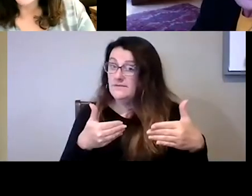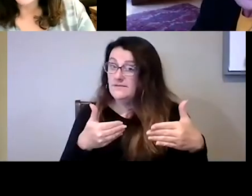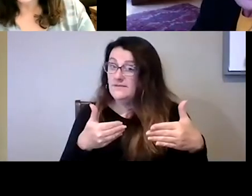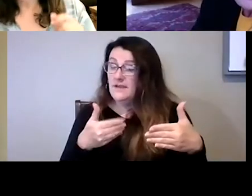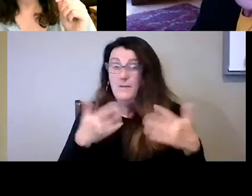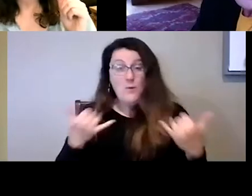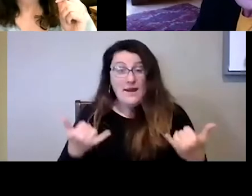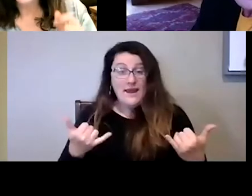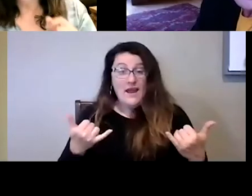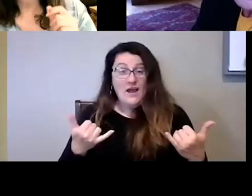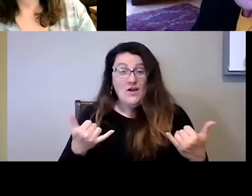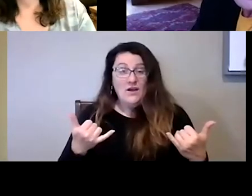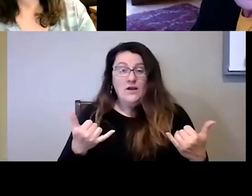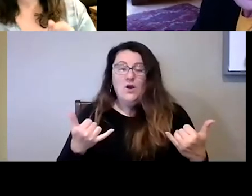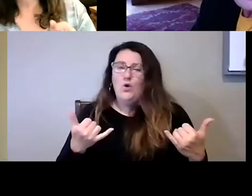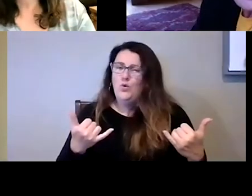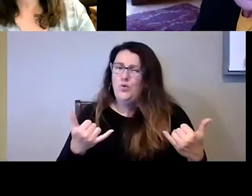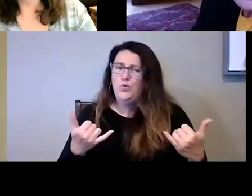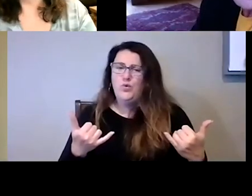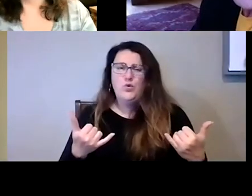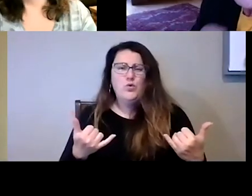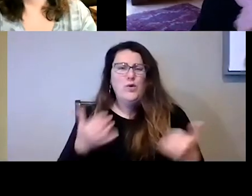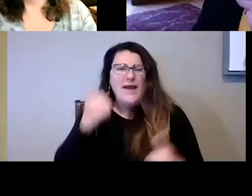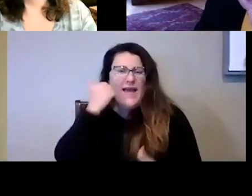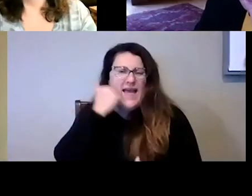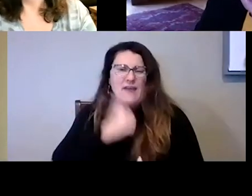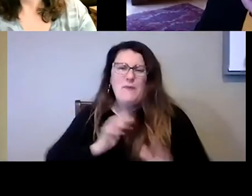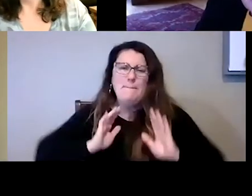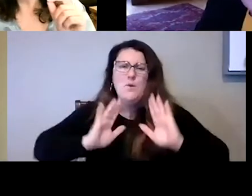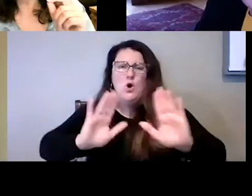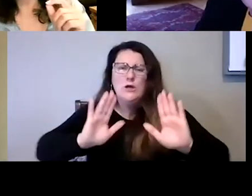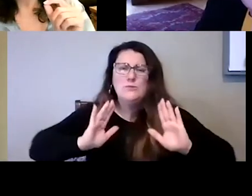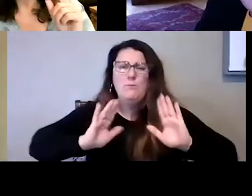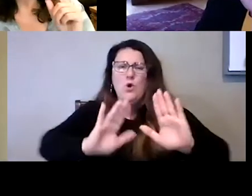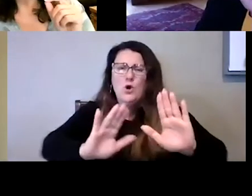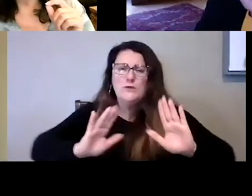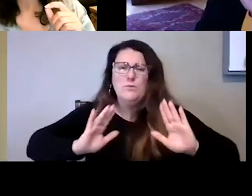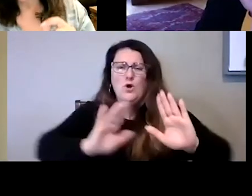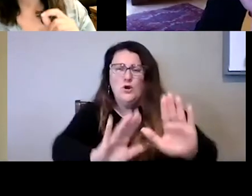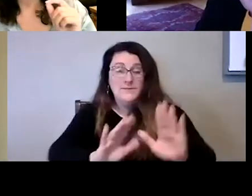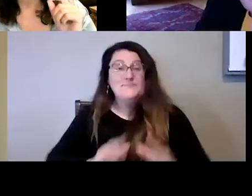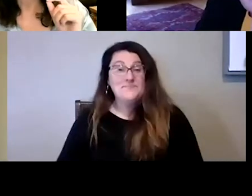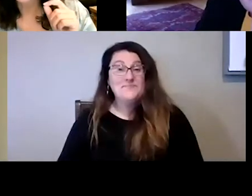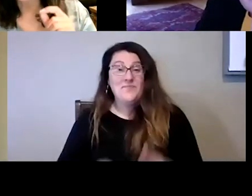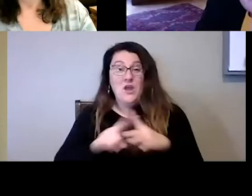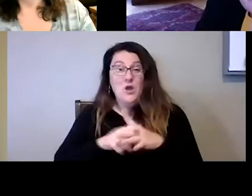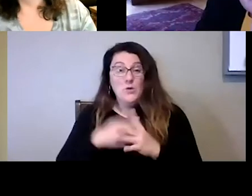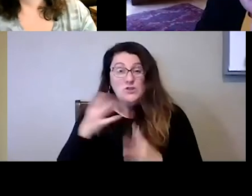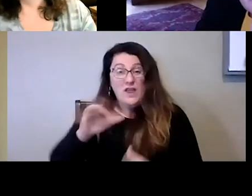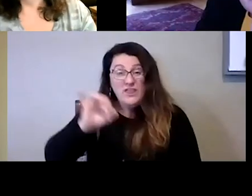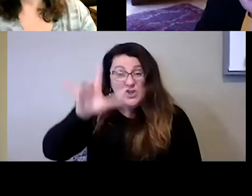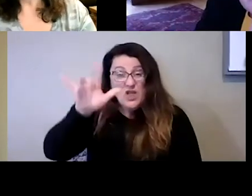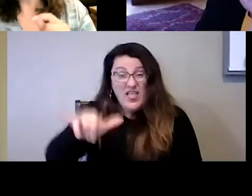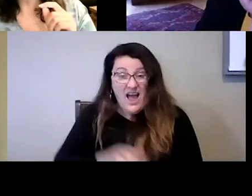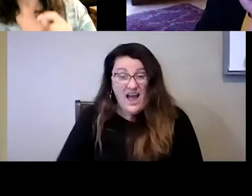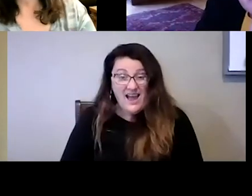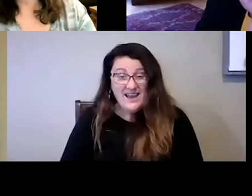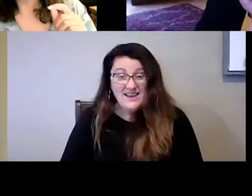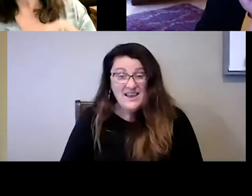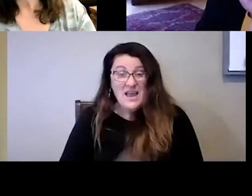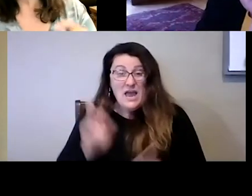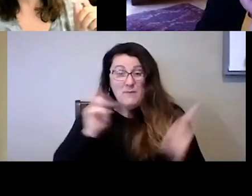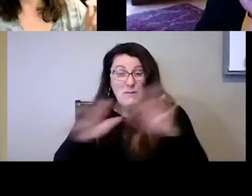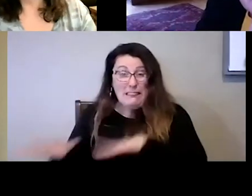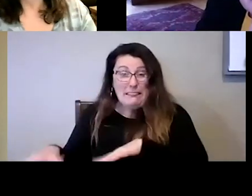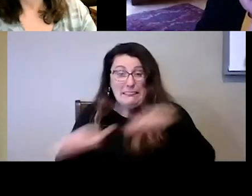now, it makes so worth every single push that we did. We started there in July. People left